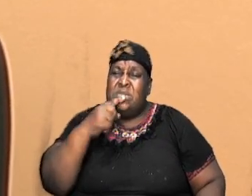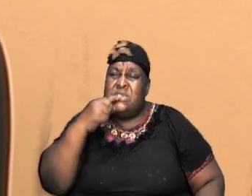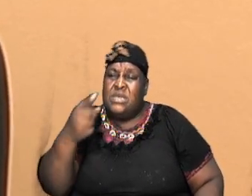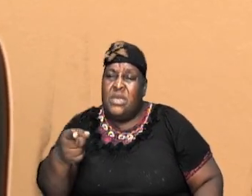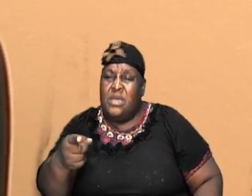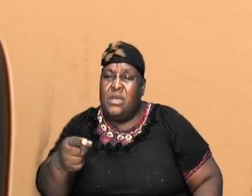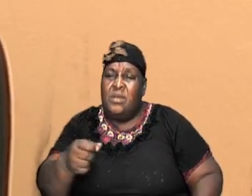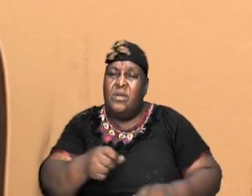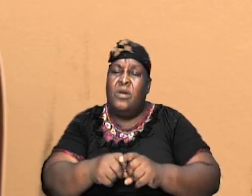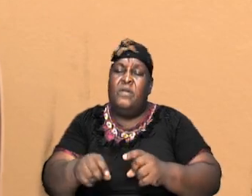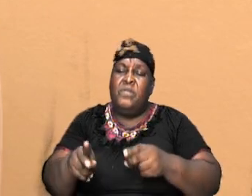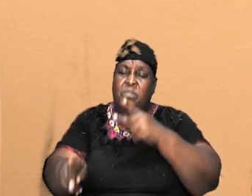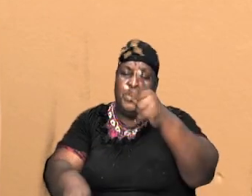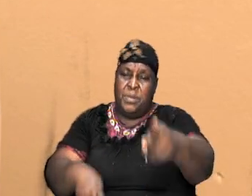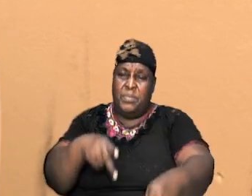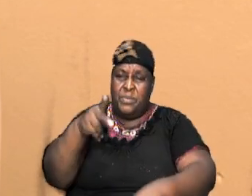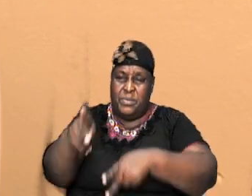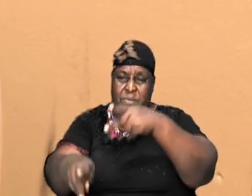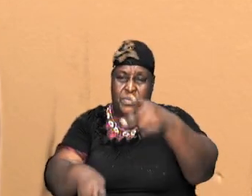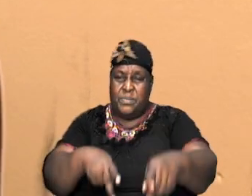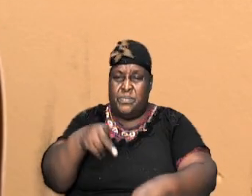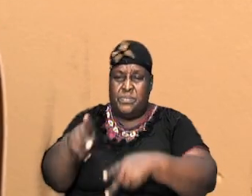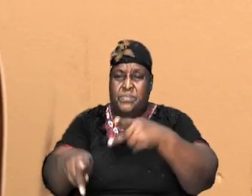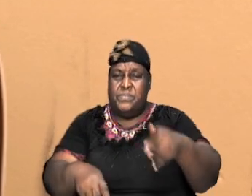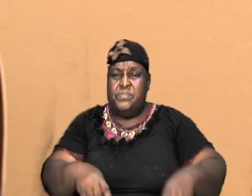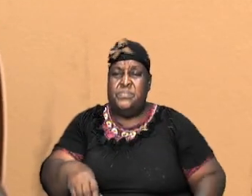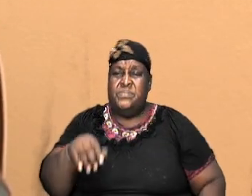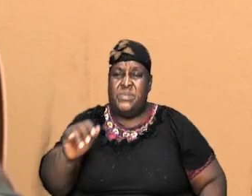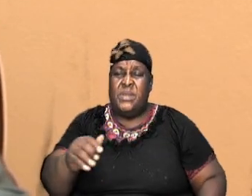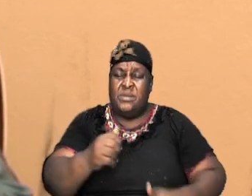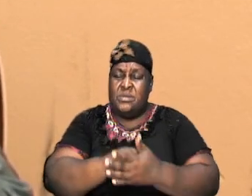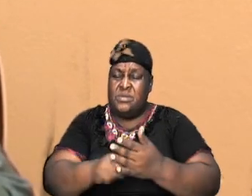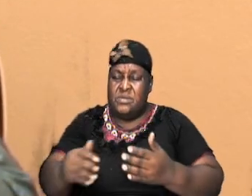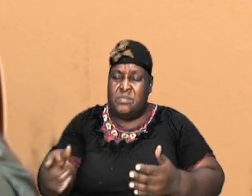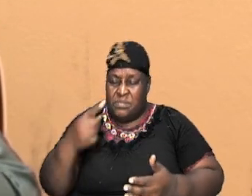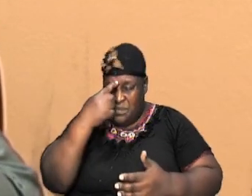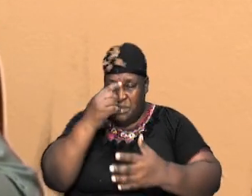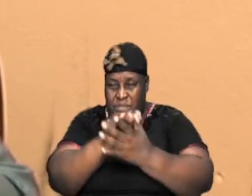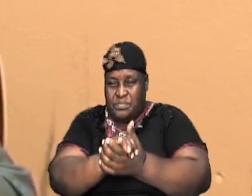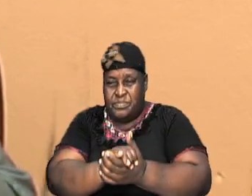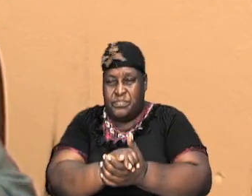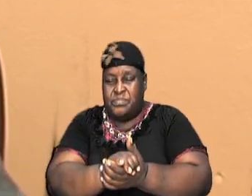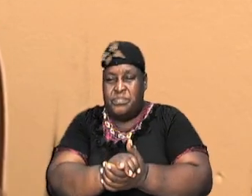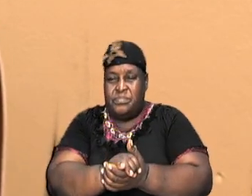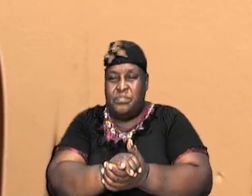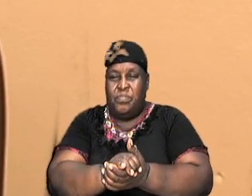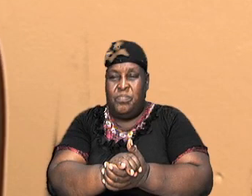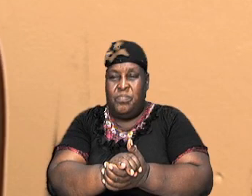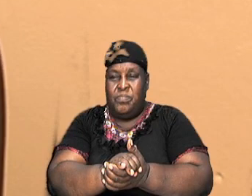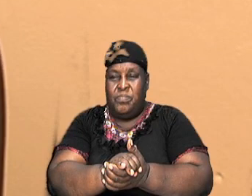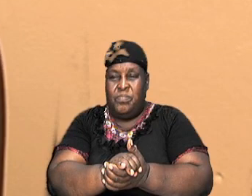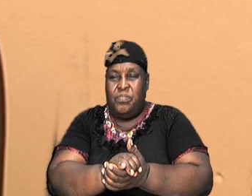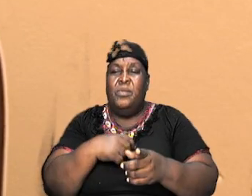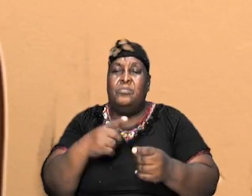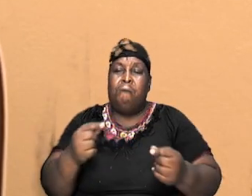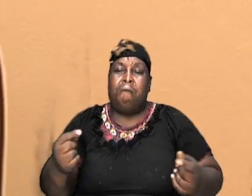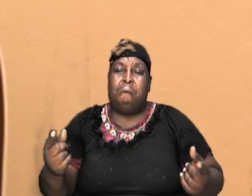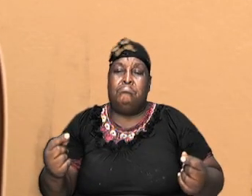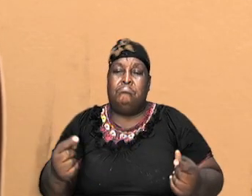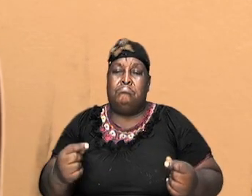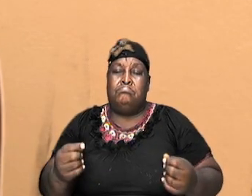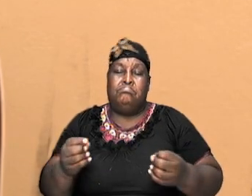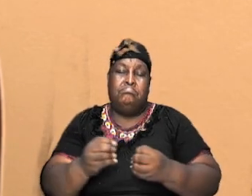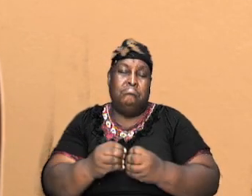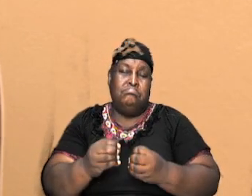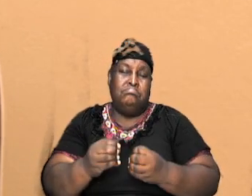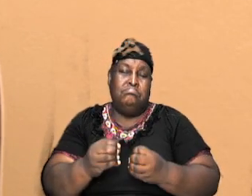on the audiences. And that is something that I believe that, you know, that I could do